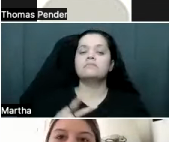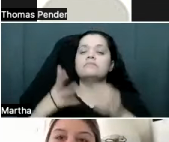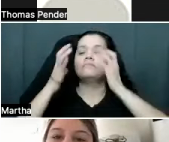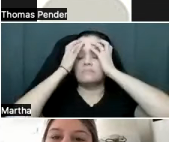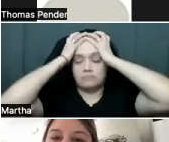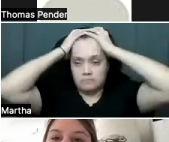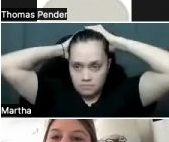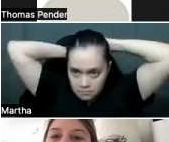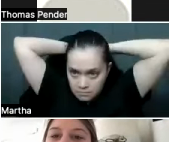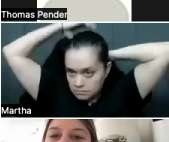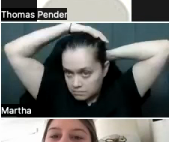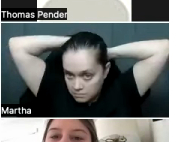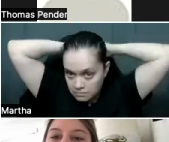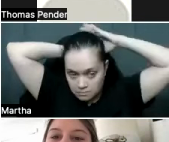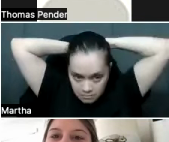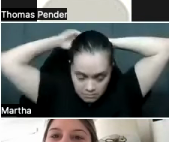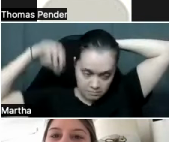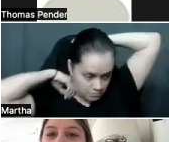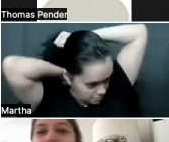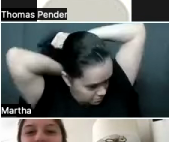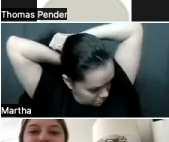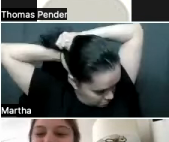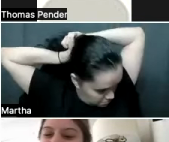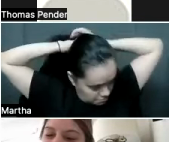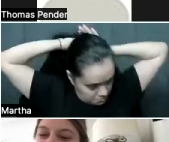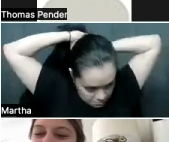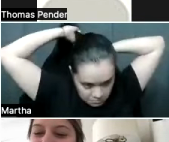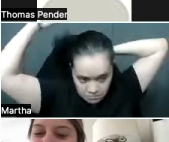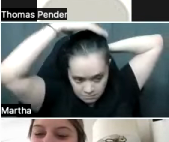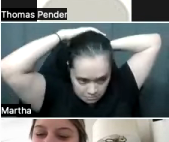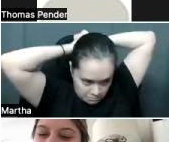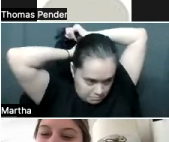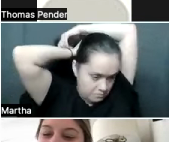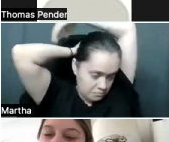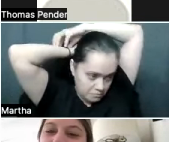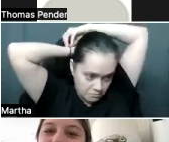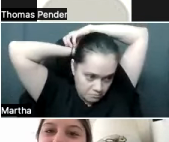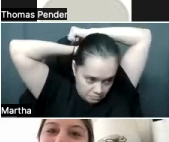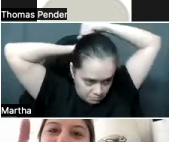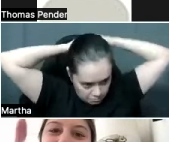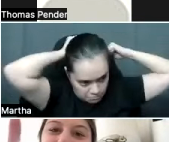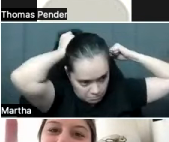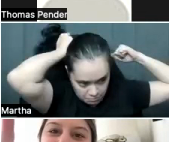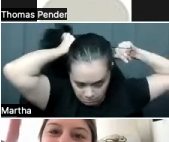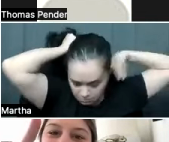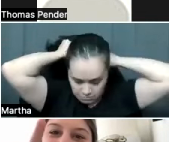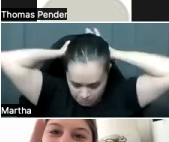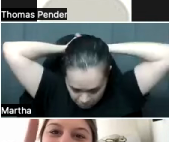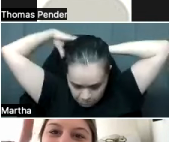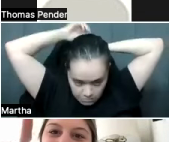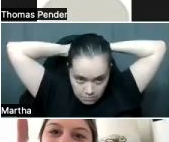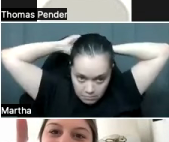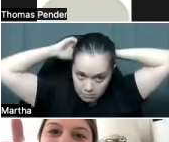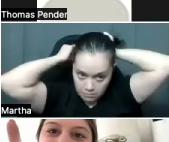Okay, you want me to talk now? Yeah, all right, Taylor, I can hear you. Sounds good. Yeah. Okay, so the first picture is the green